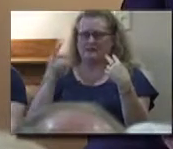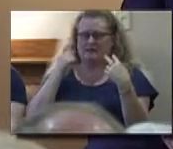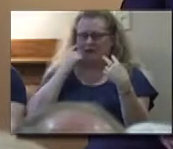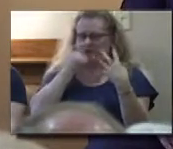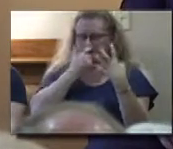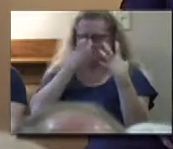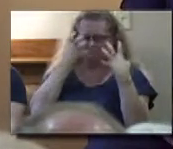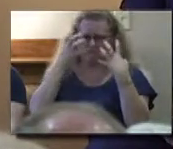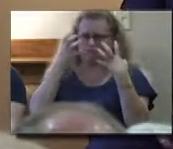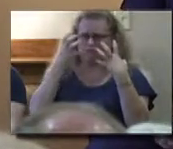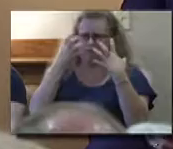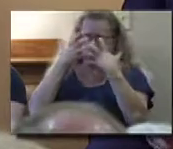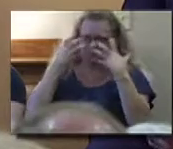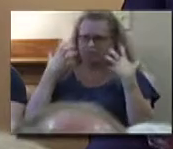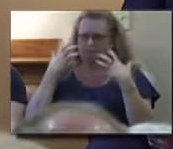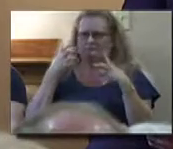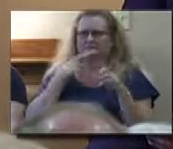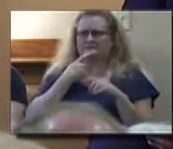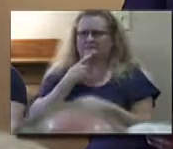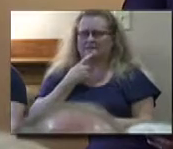eyes, she said,